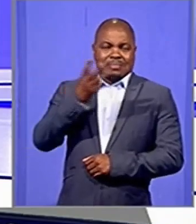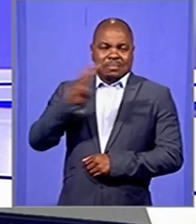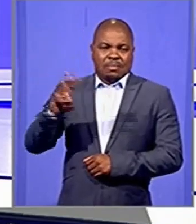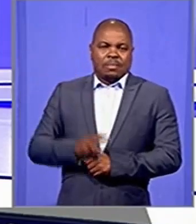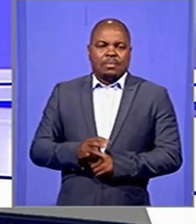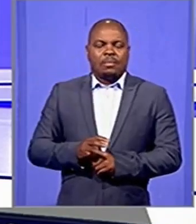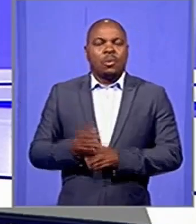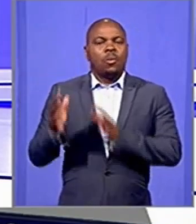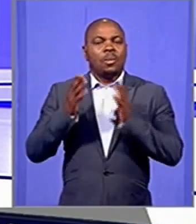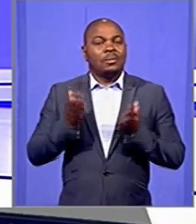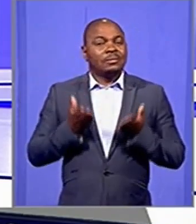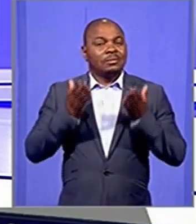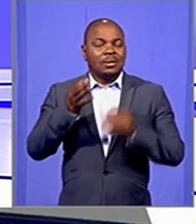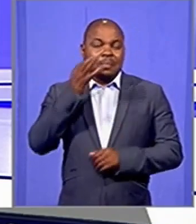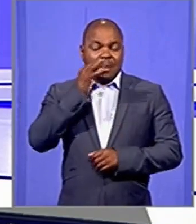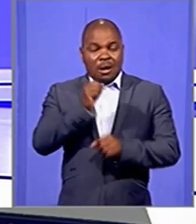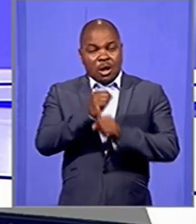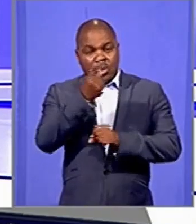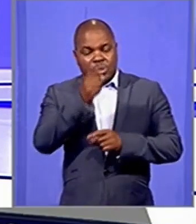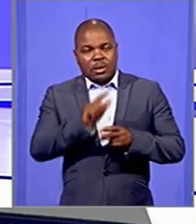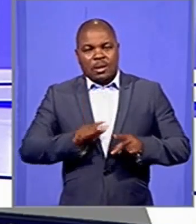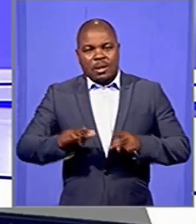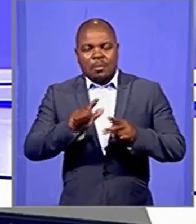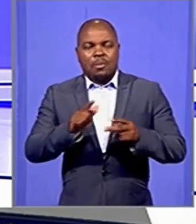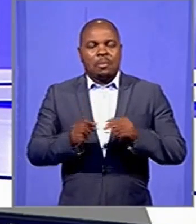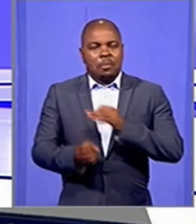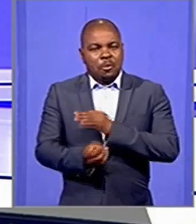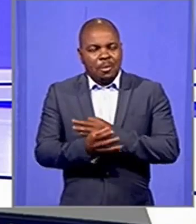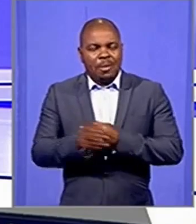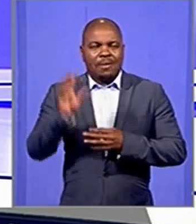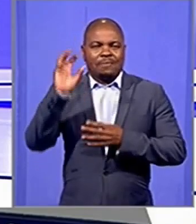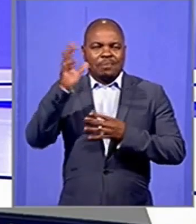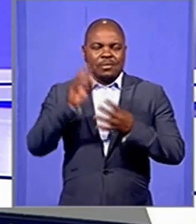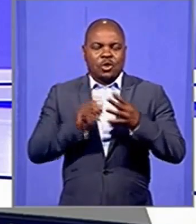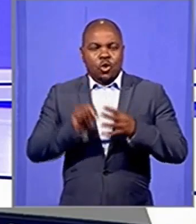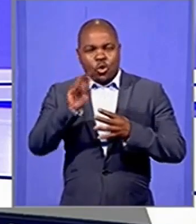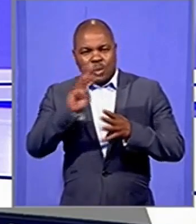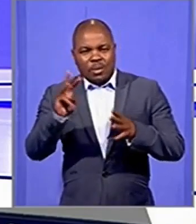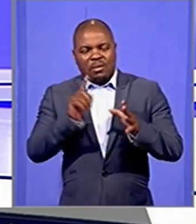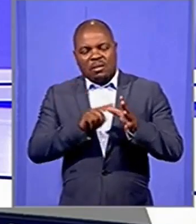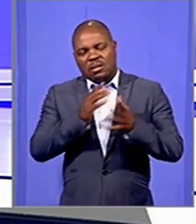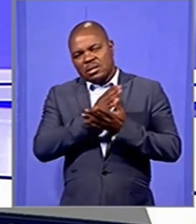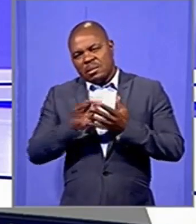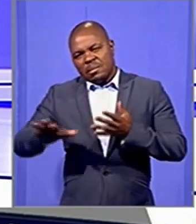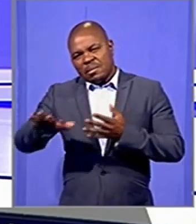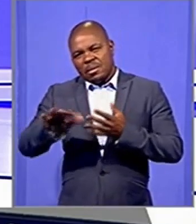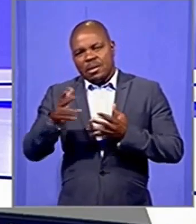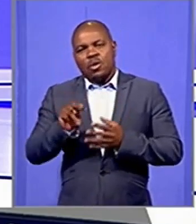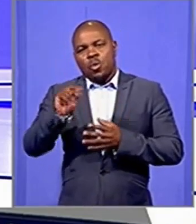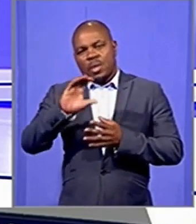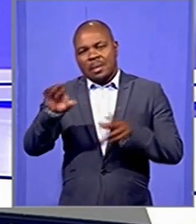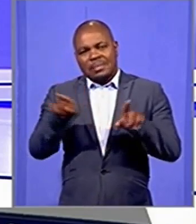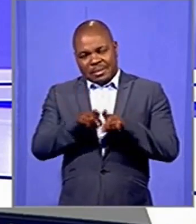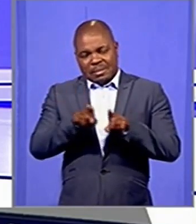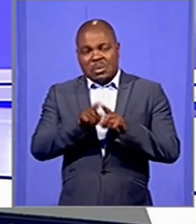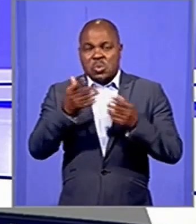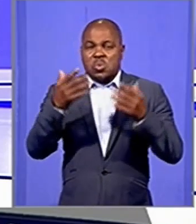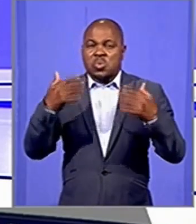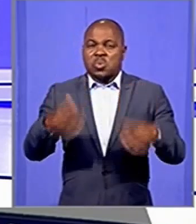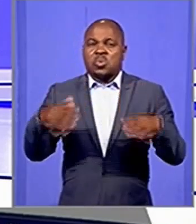ditshebeletso tsa bolepi ba re Gauteng, Limpopo, Mpumalanga, Free State, North West le dikarolo tse ding tsa province ya Northern Cape di